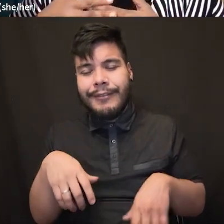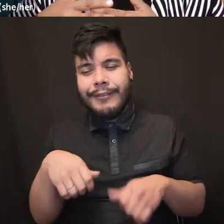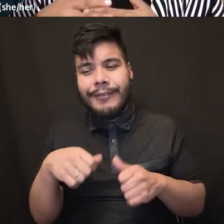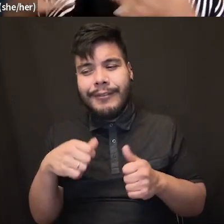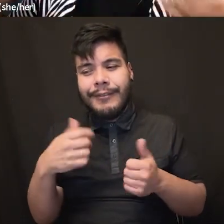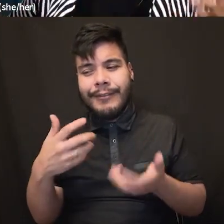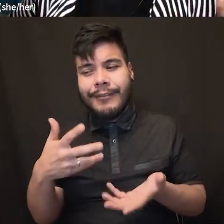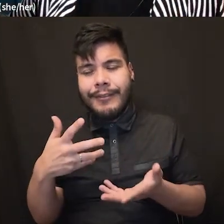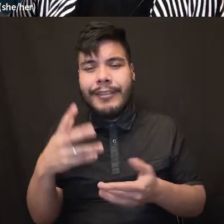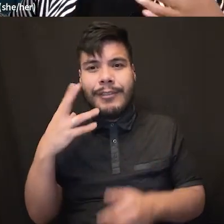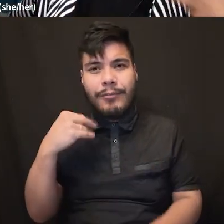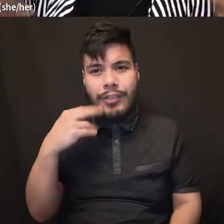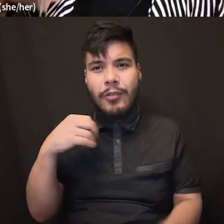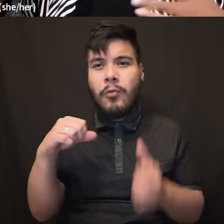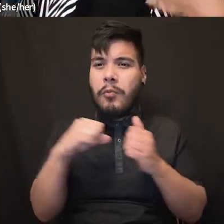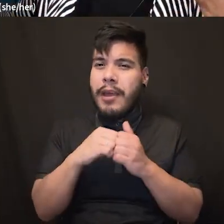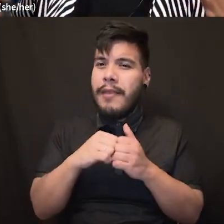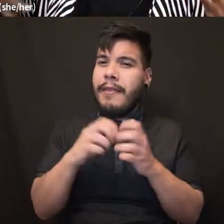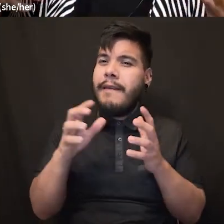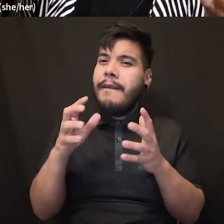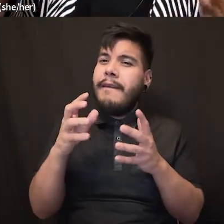didn't have a lot of experience with